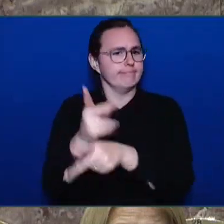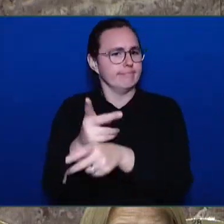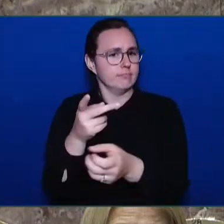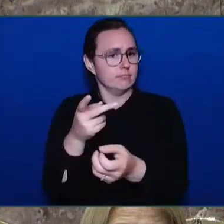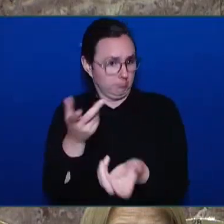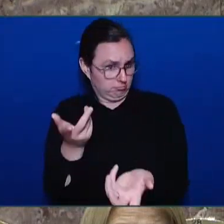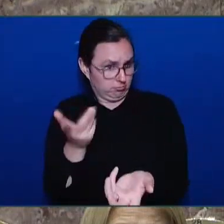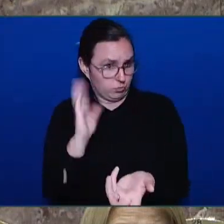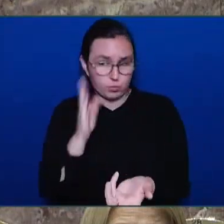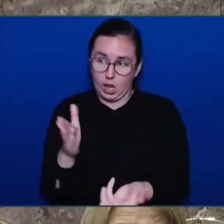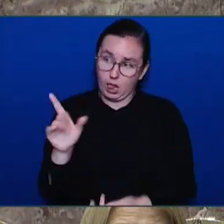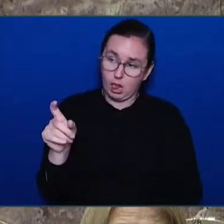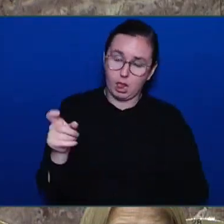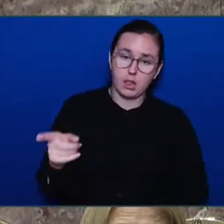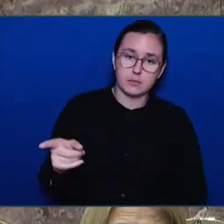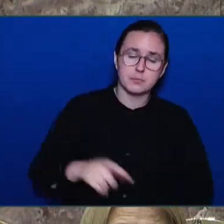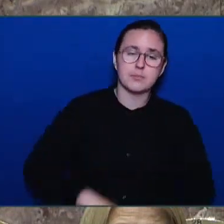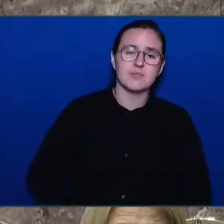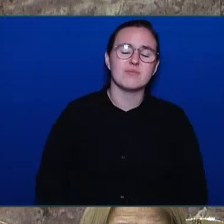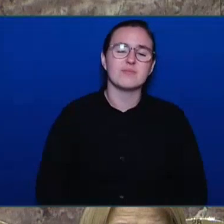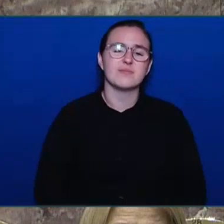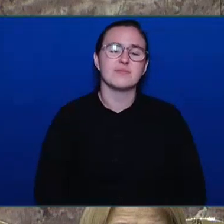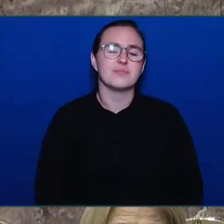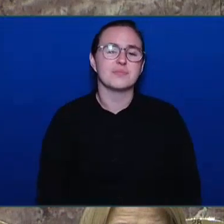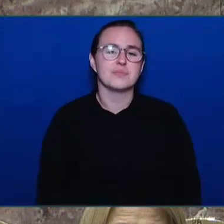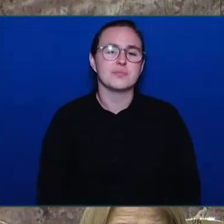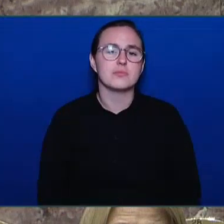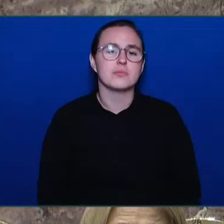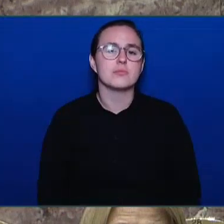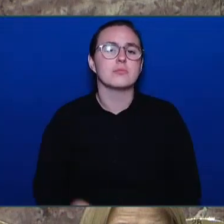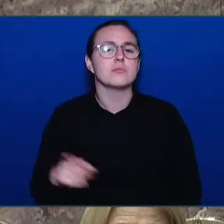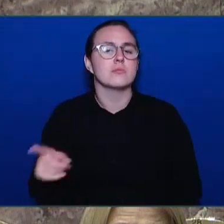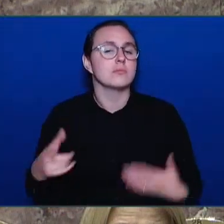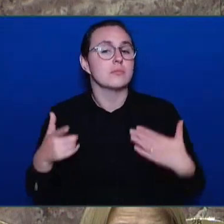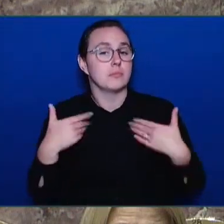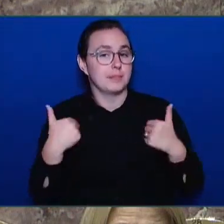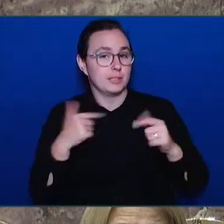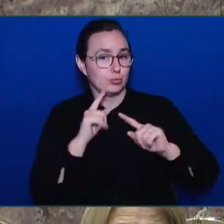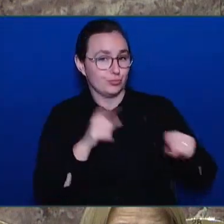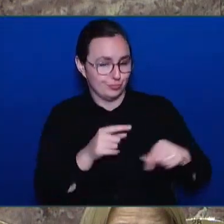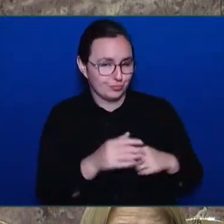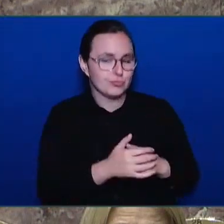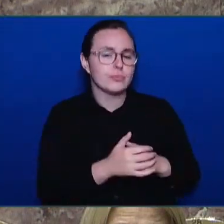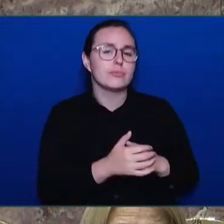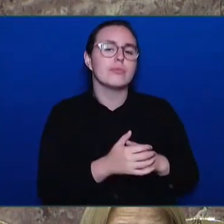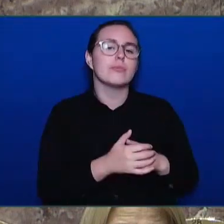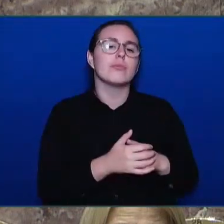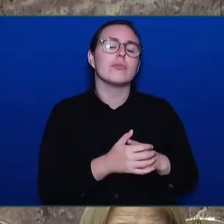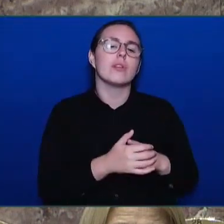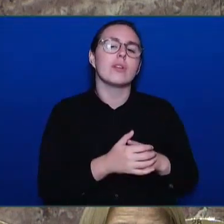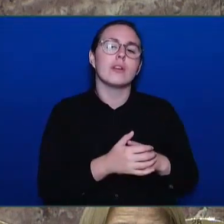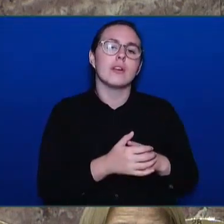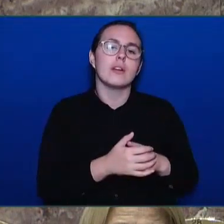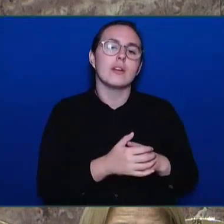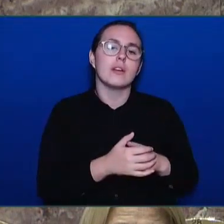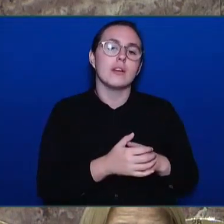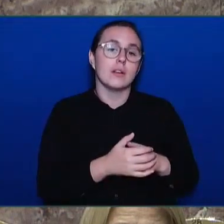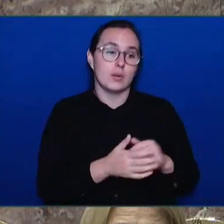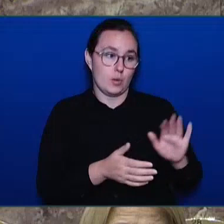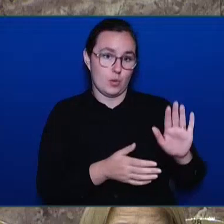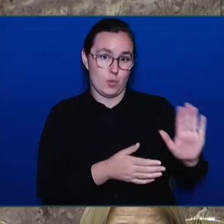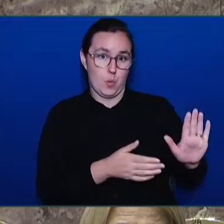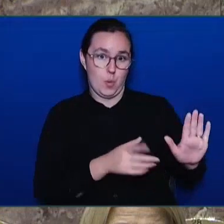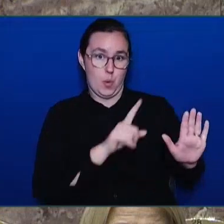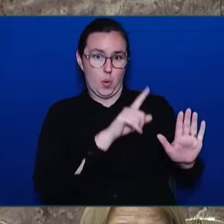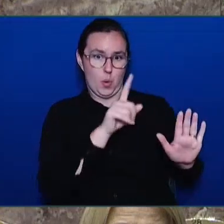lot packed into that into that question, member, and I do want to start by assuring British Columbians that when it comes